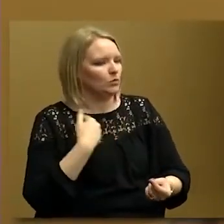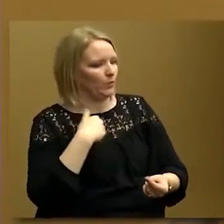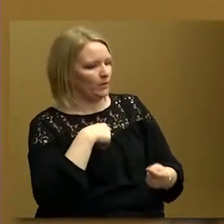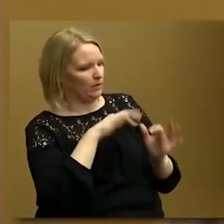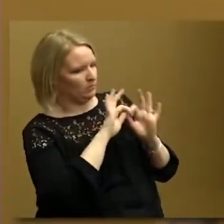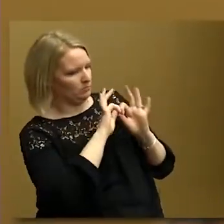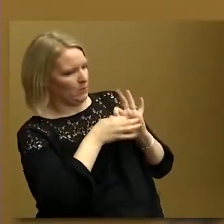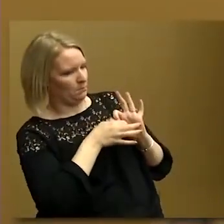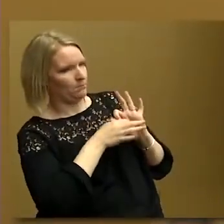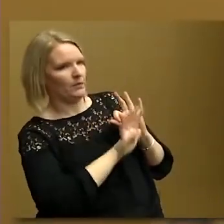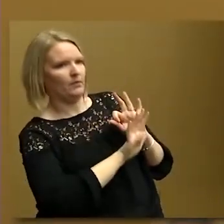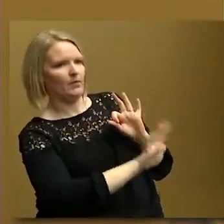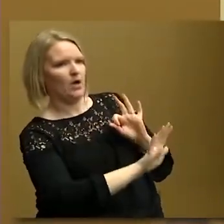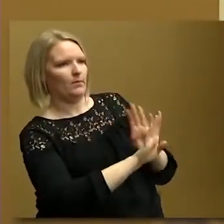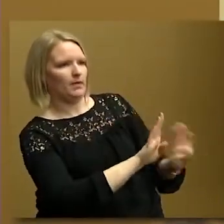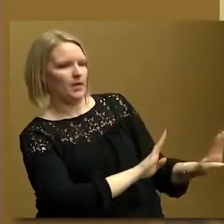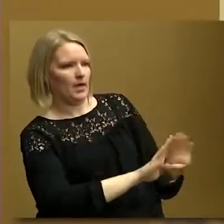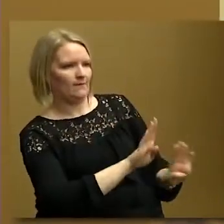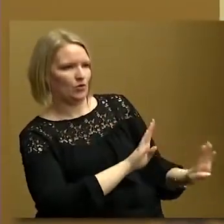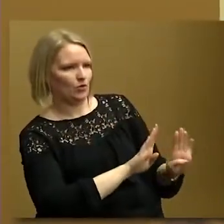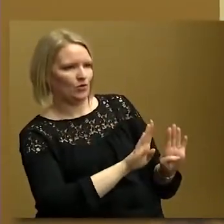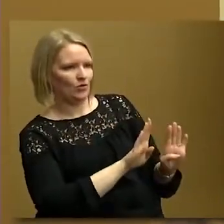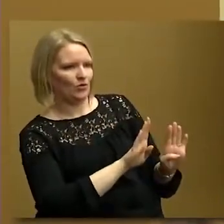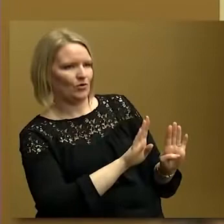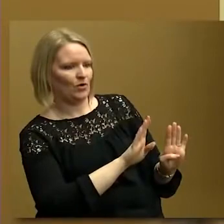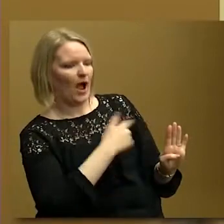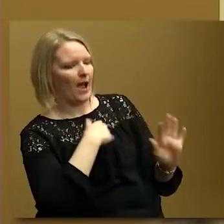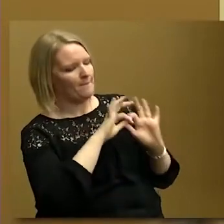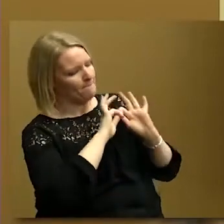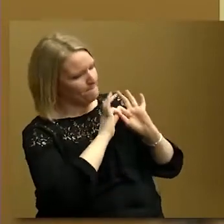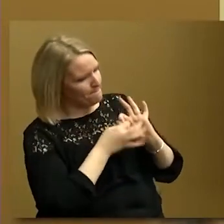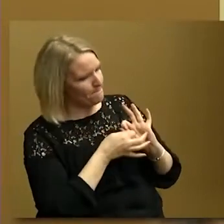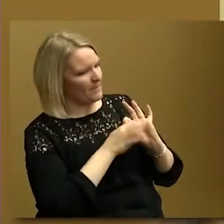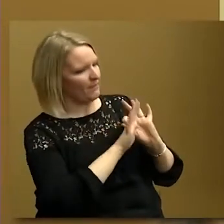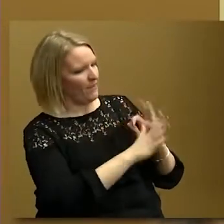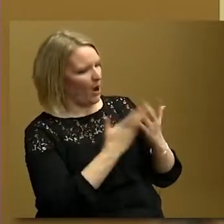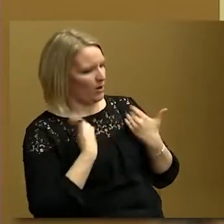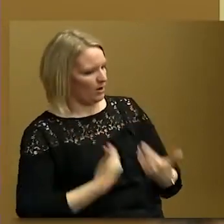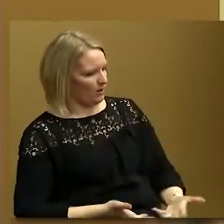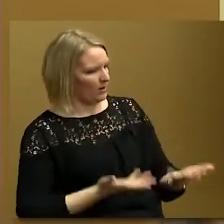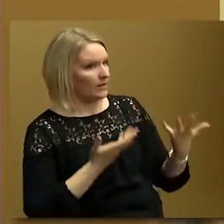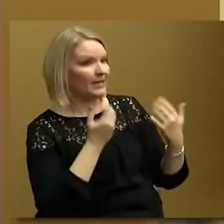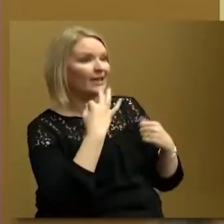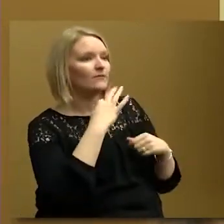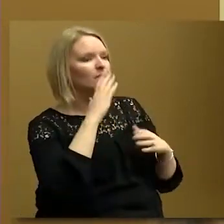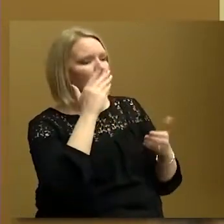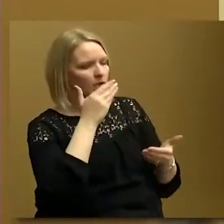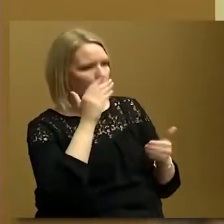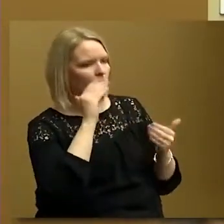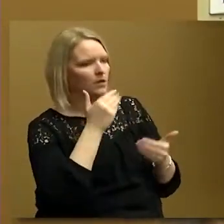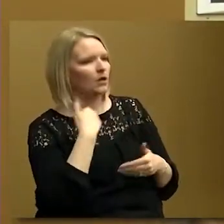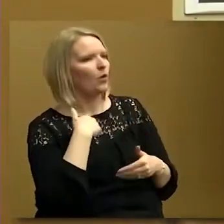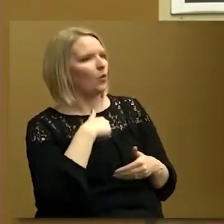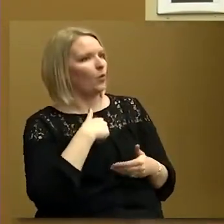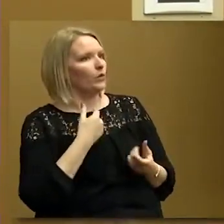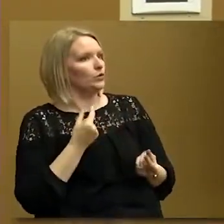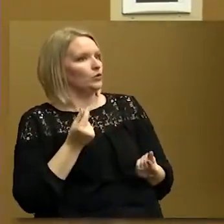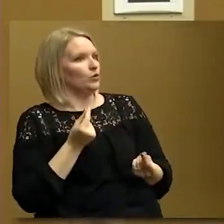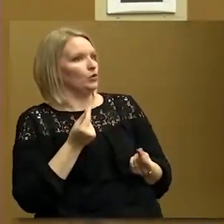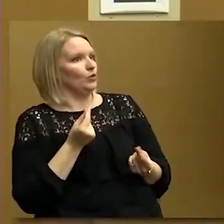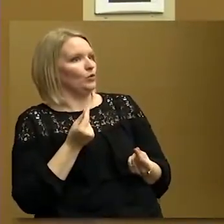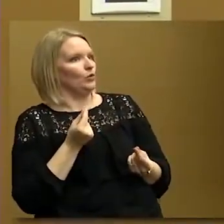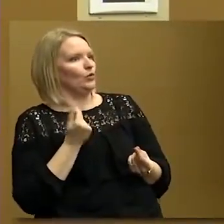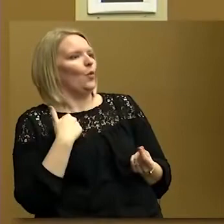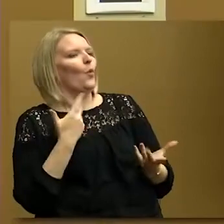behavior and that we interpret their state of being. So if they're sleepy, then we're going to make sure that they're